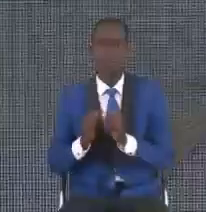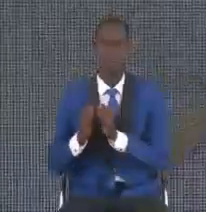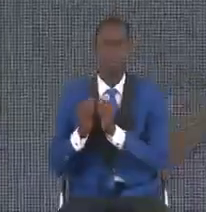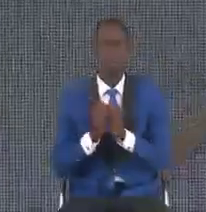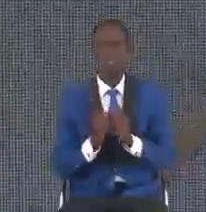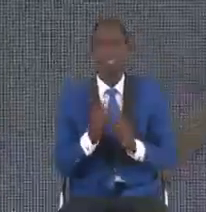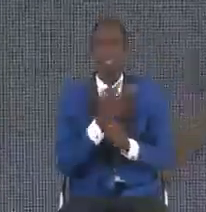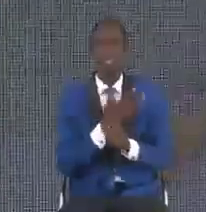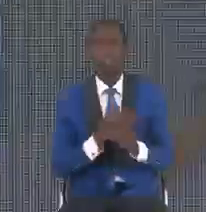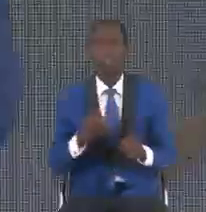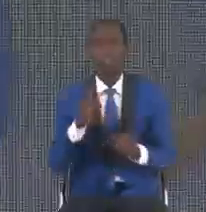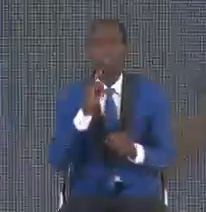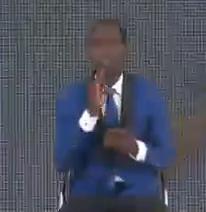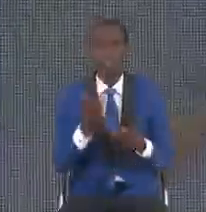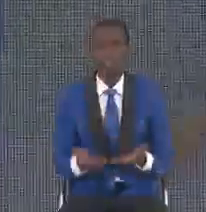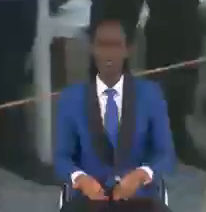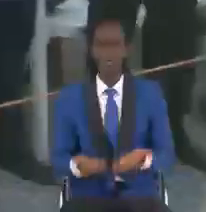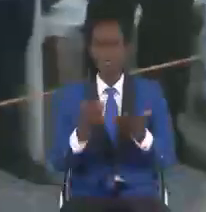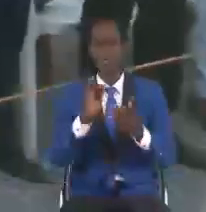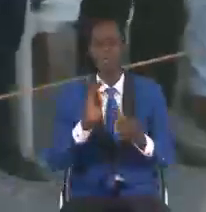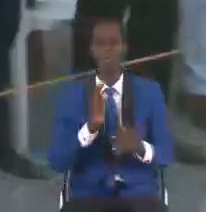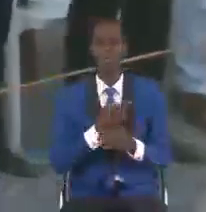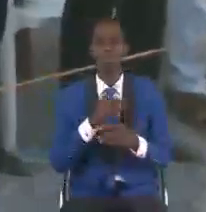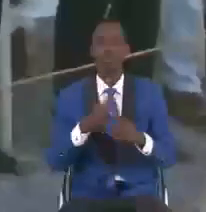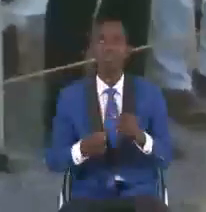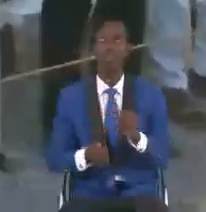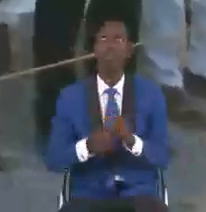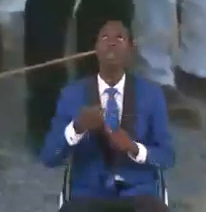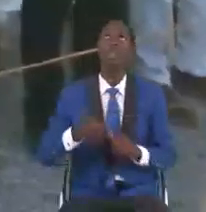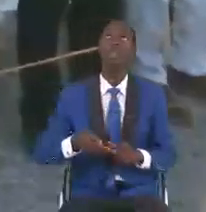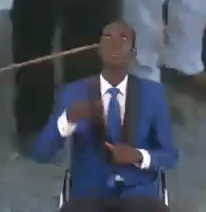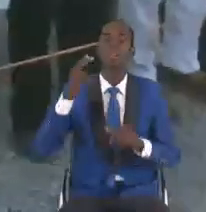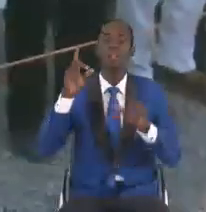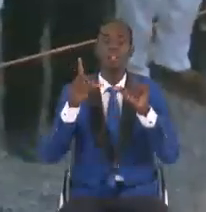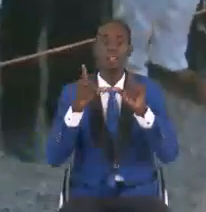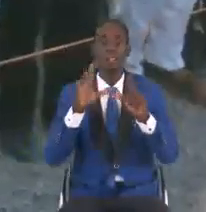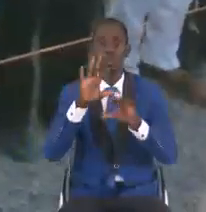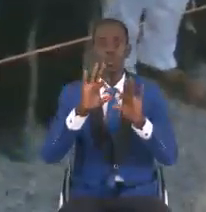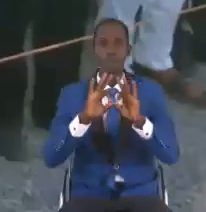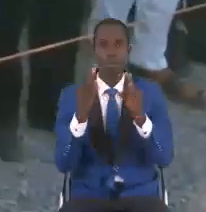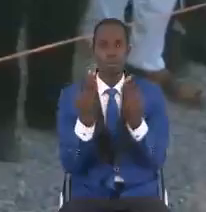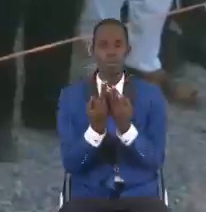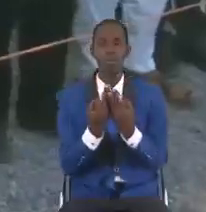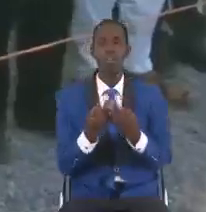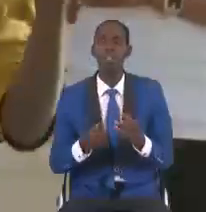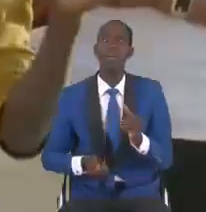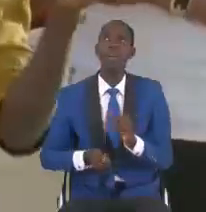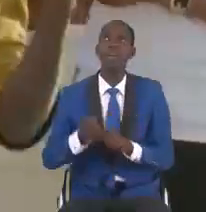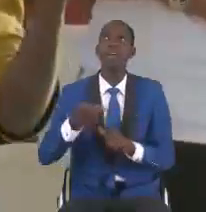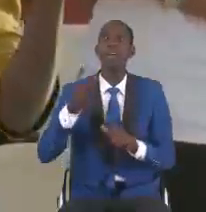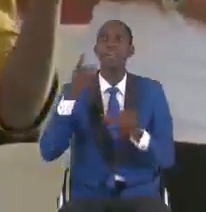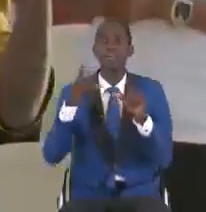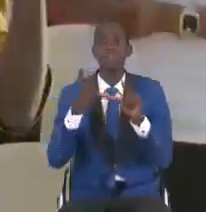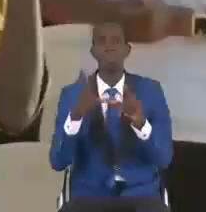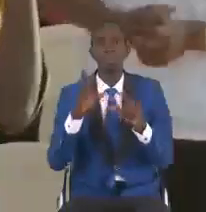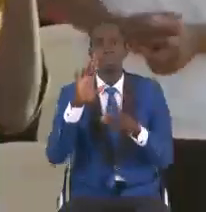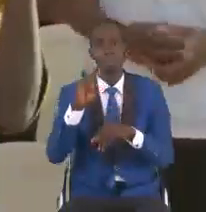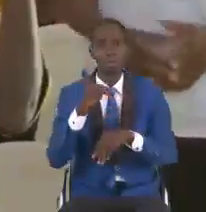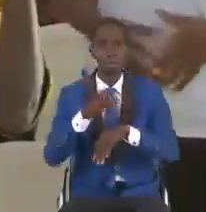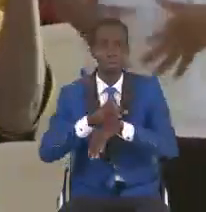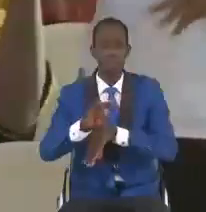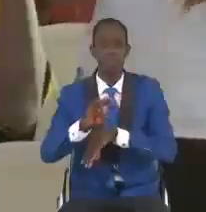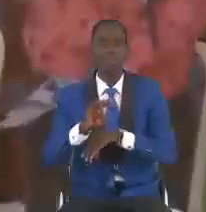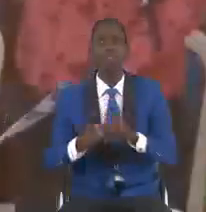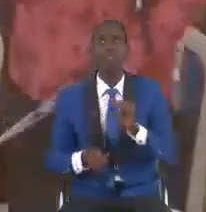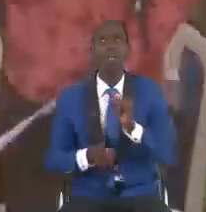raising us to a higher level. Amen. Your family, higher level. Amen. Your ministry, higher